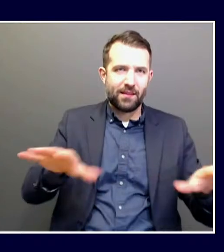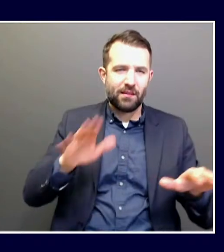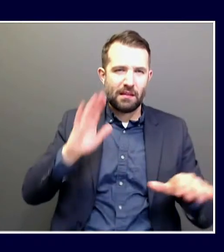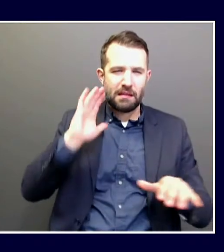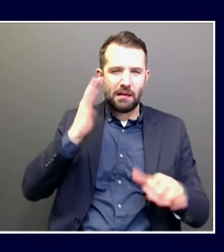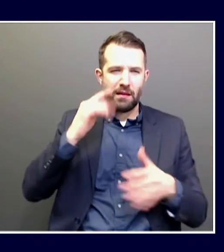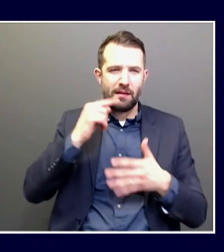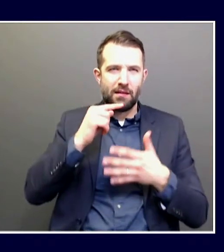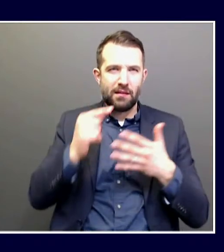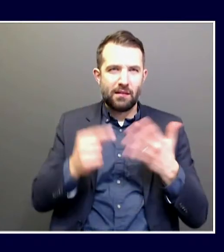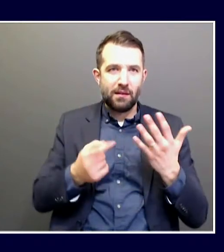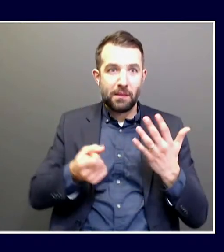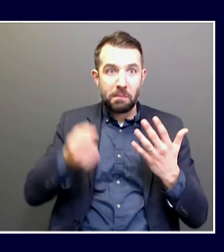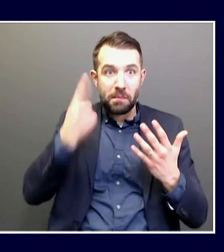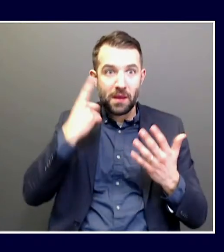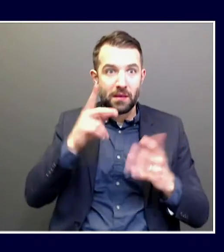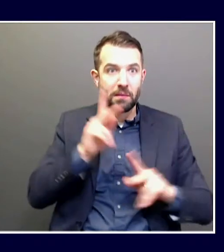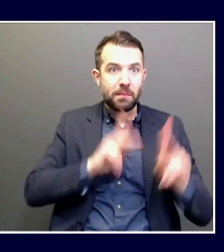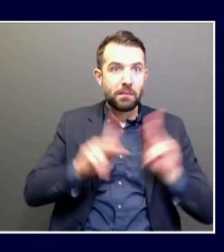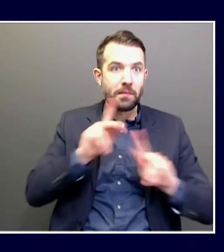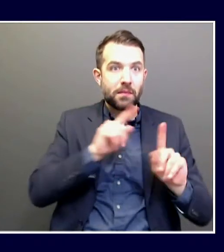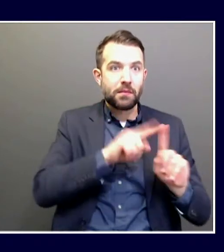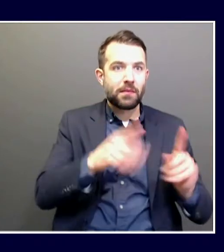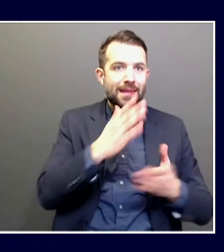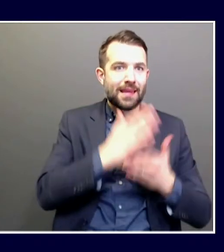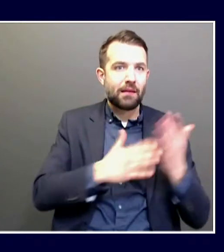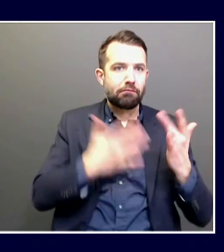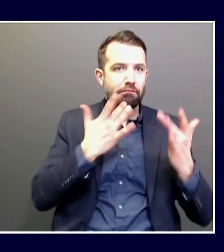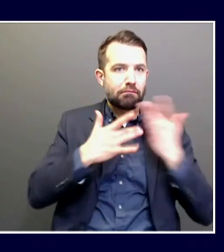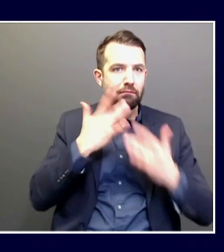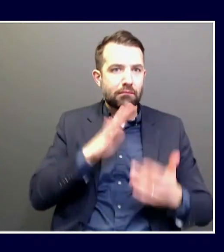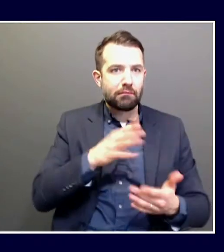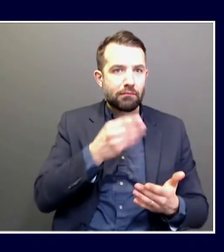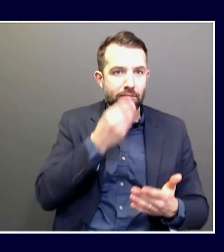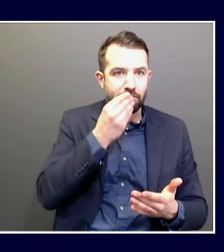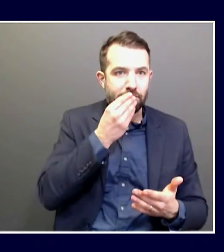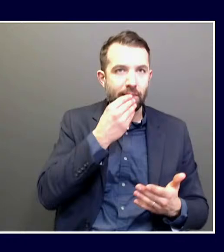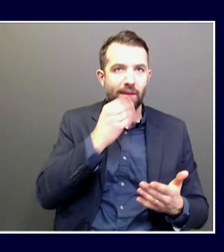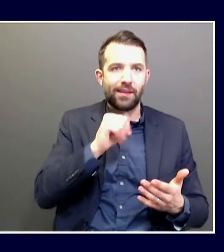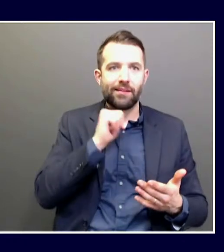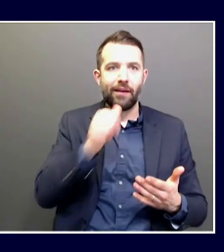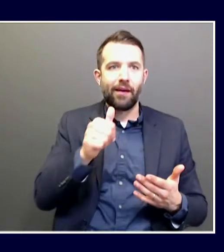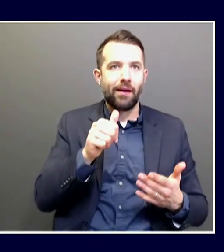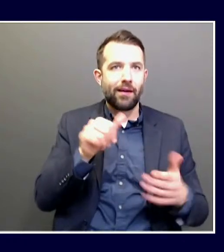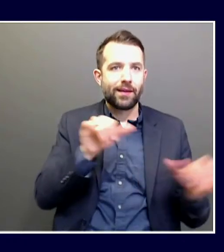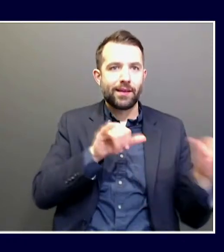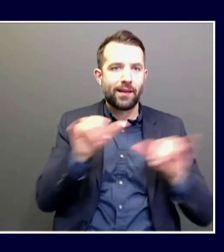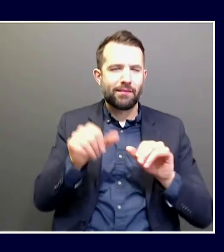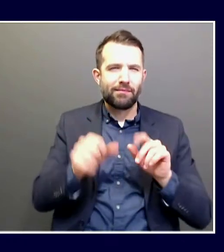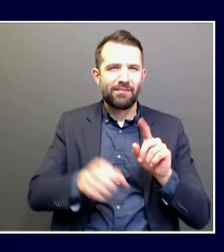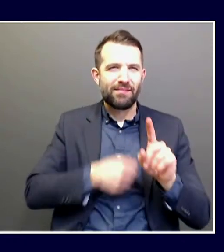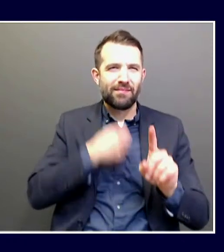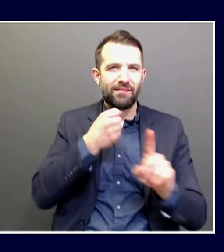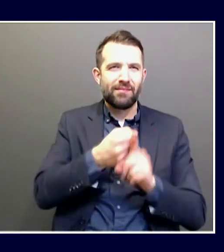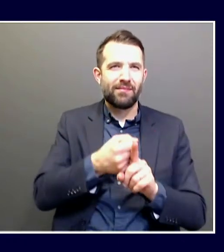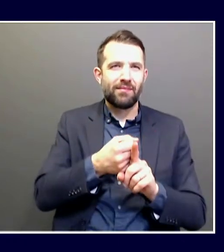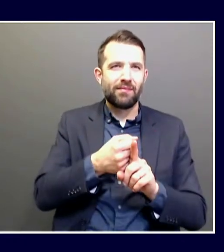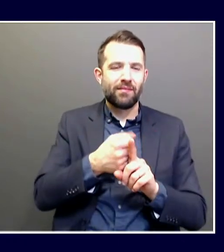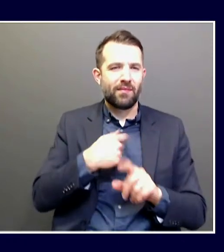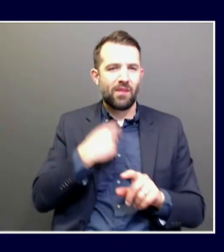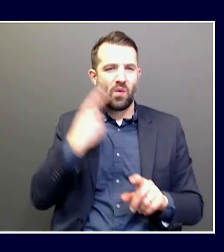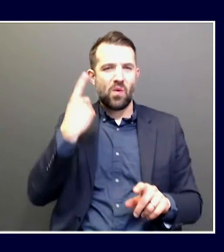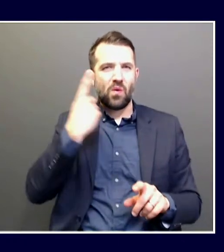also something they saw go up. What is the long-term effect of these issues continuing into the future? Are we at risk of a second public